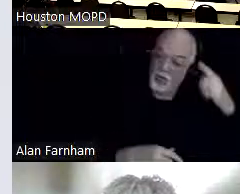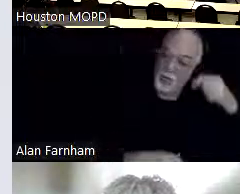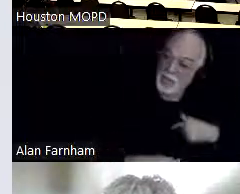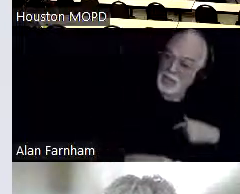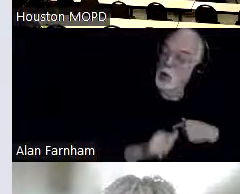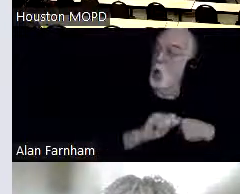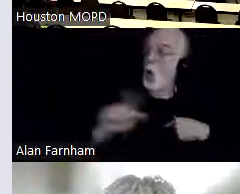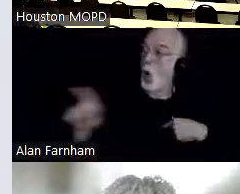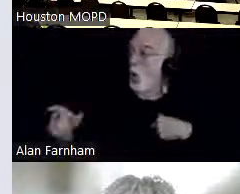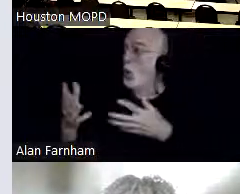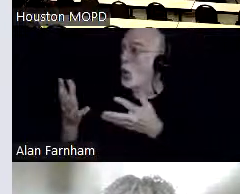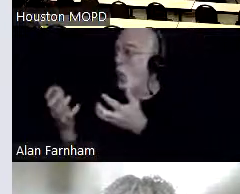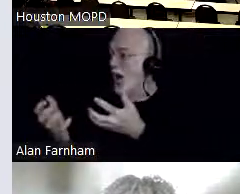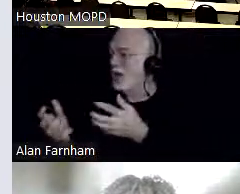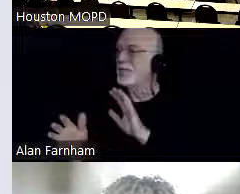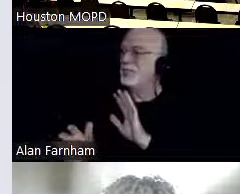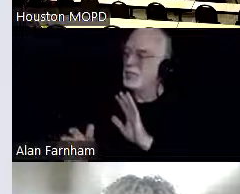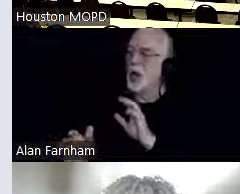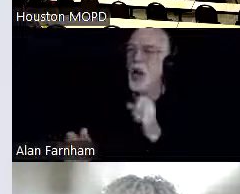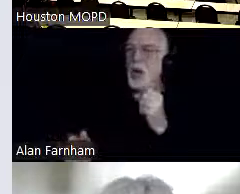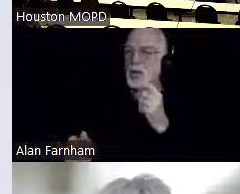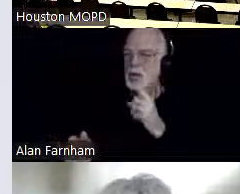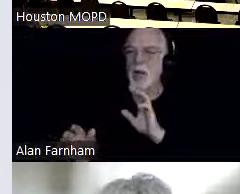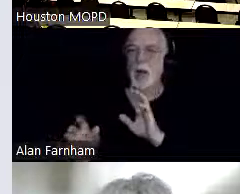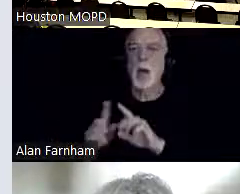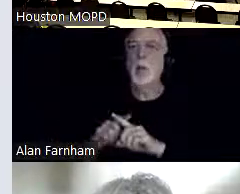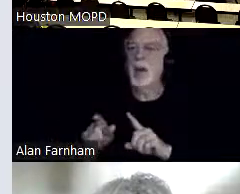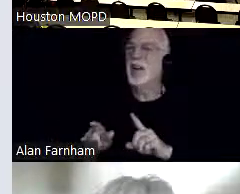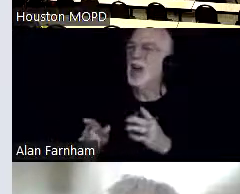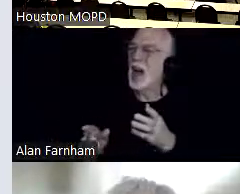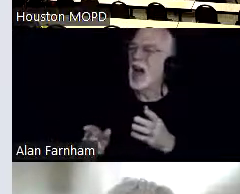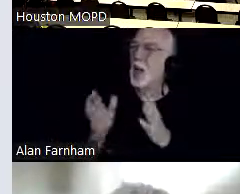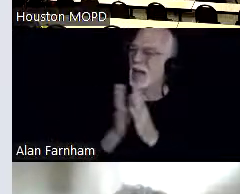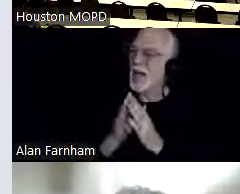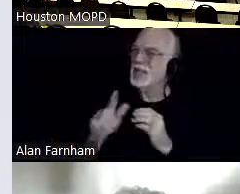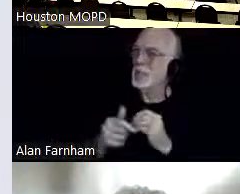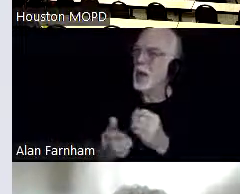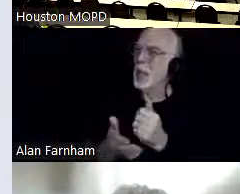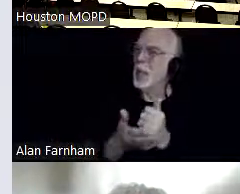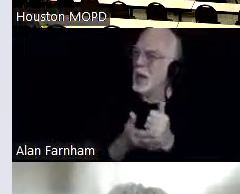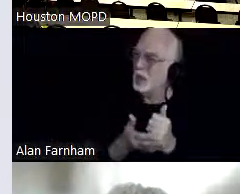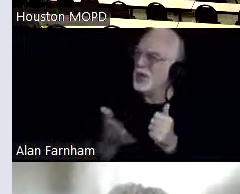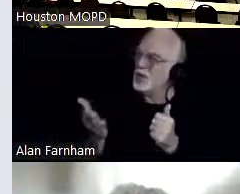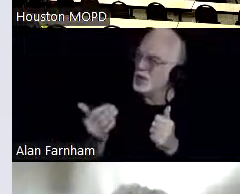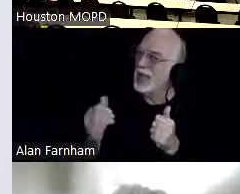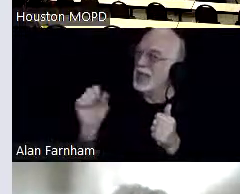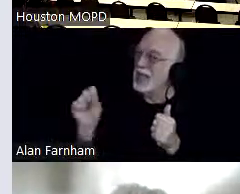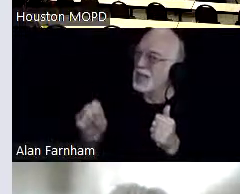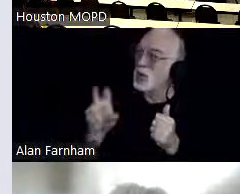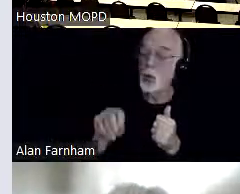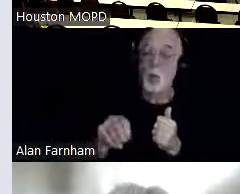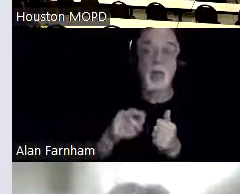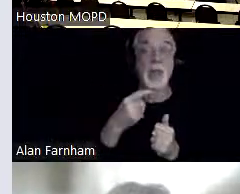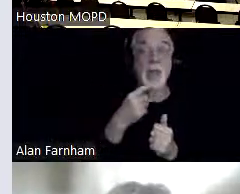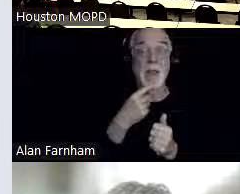we debunk that. Now I should have my accommodations. If you still hear no, at first question